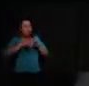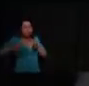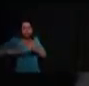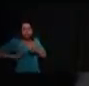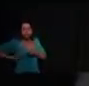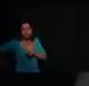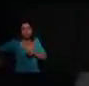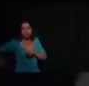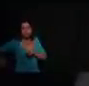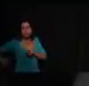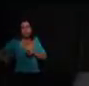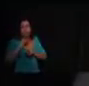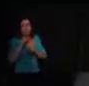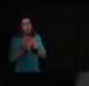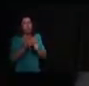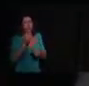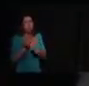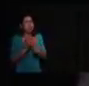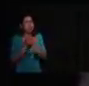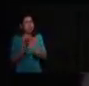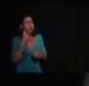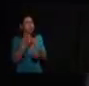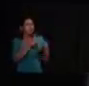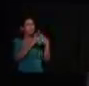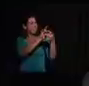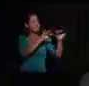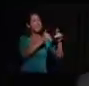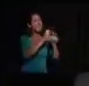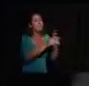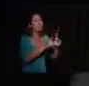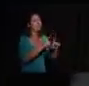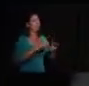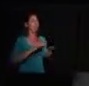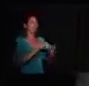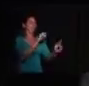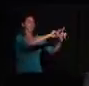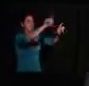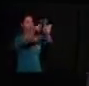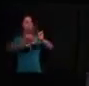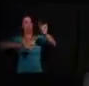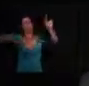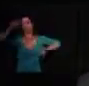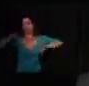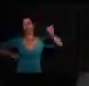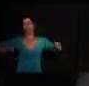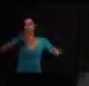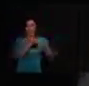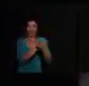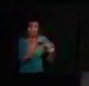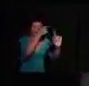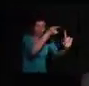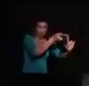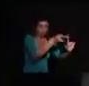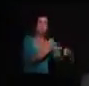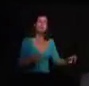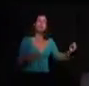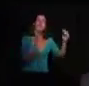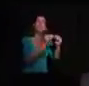say learning differences and diverse learning, and that's what we really need to be doing more of